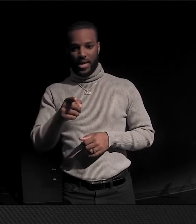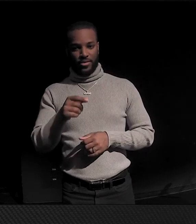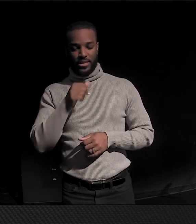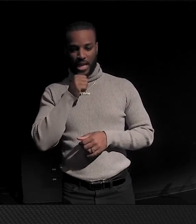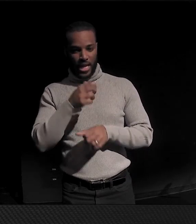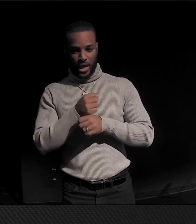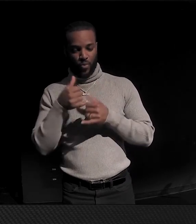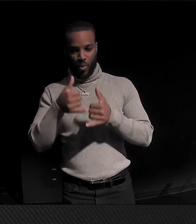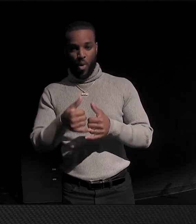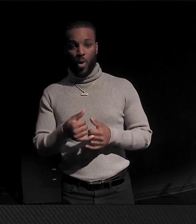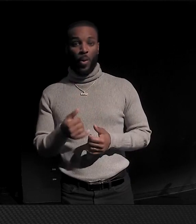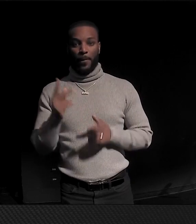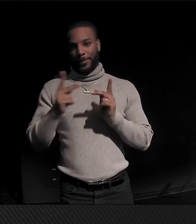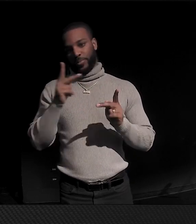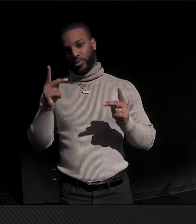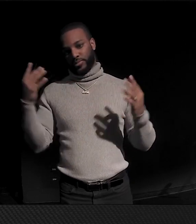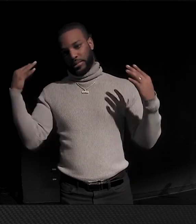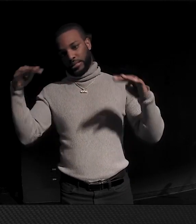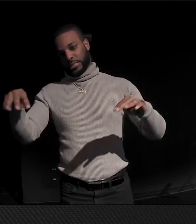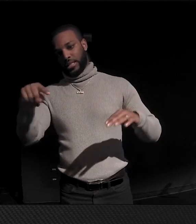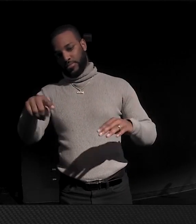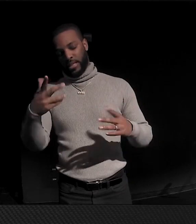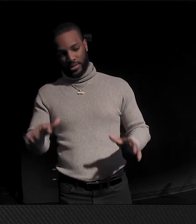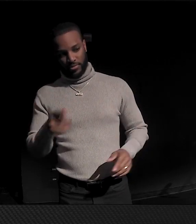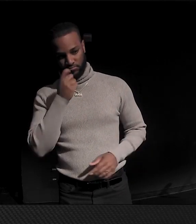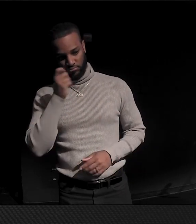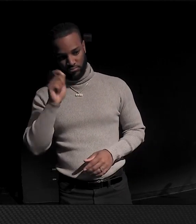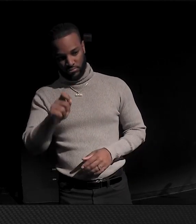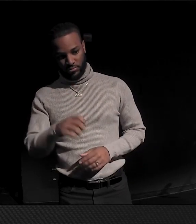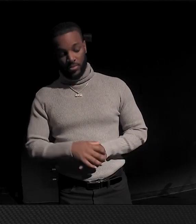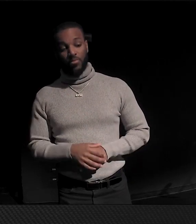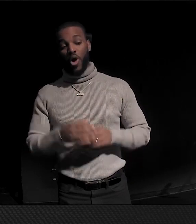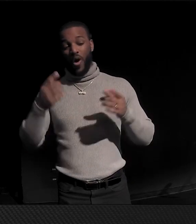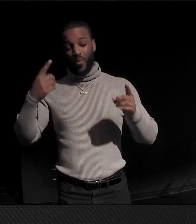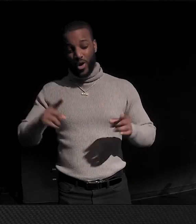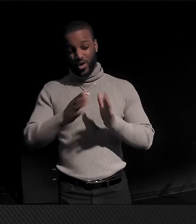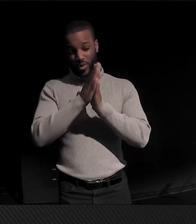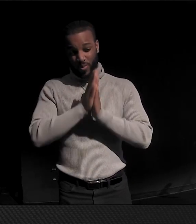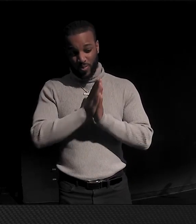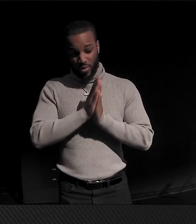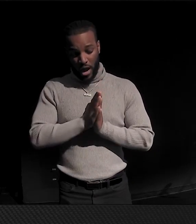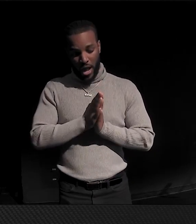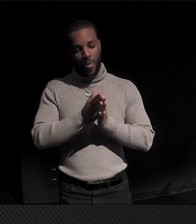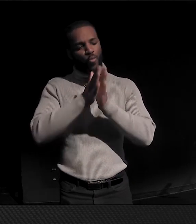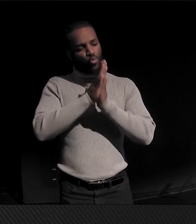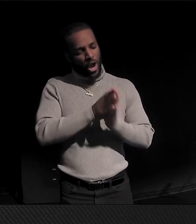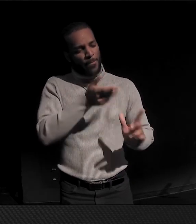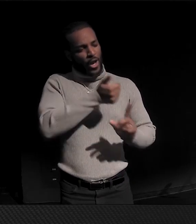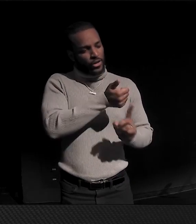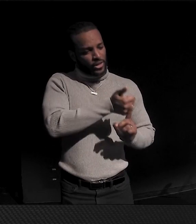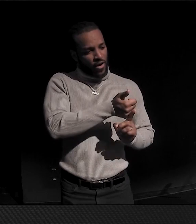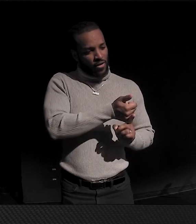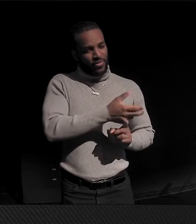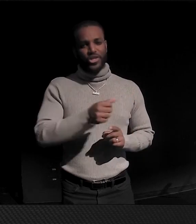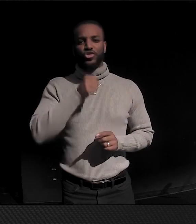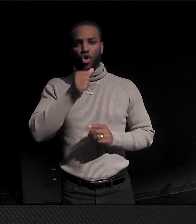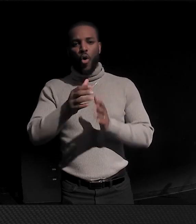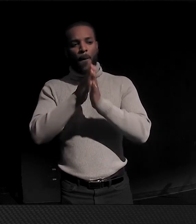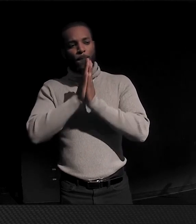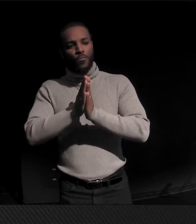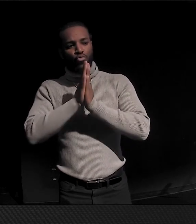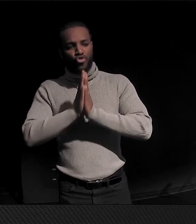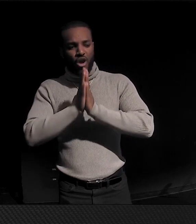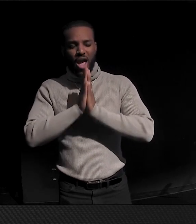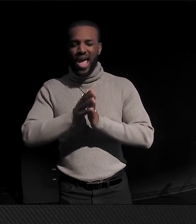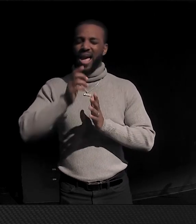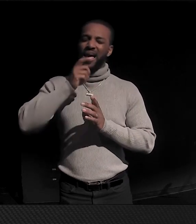is that people see them. And then he goes on to say, and when you pray, do not keep on babbling like the pagans, for they think they'll be heard because of